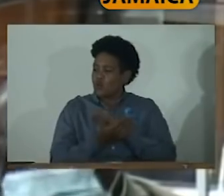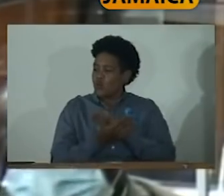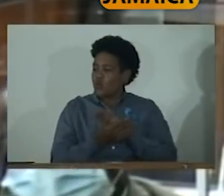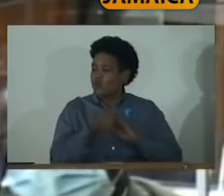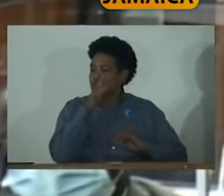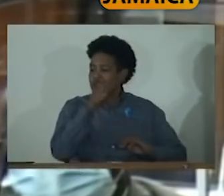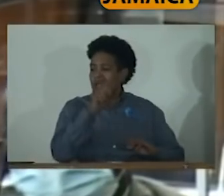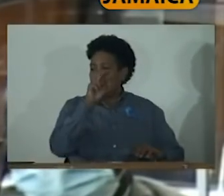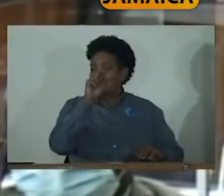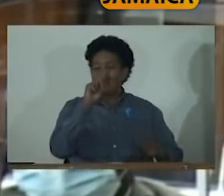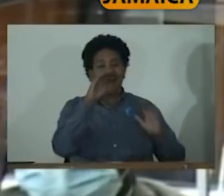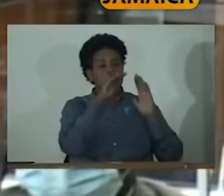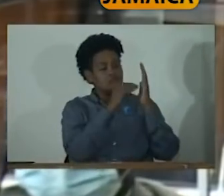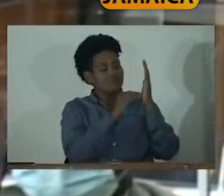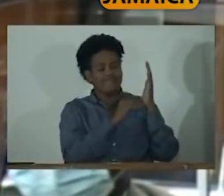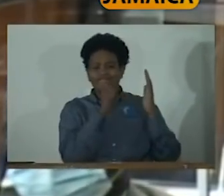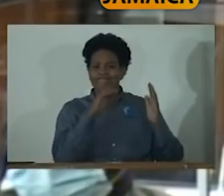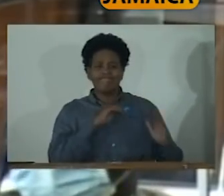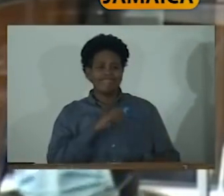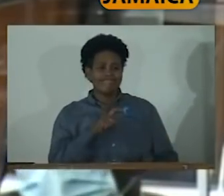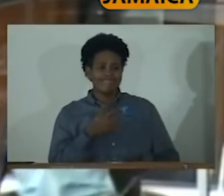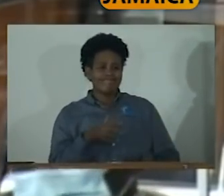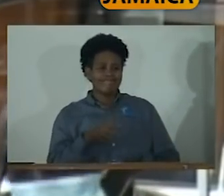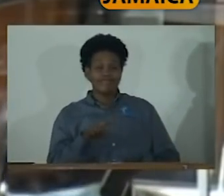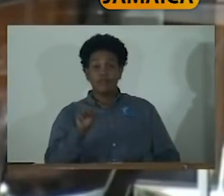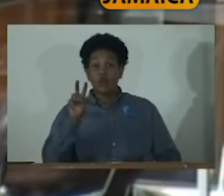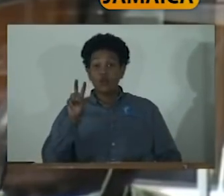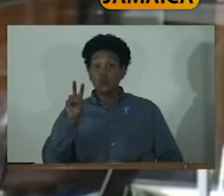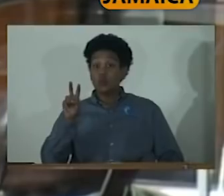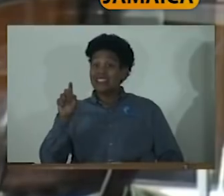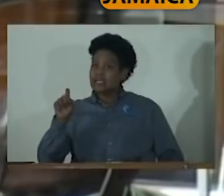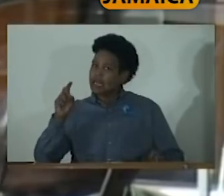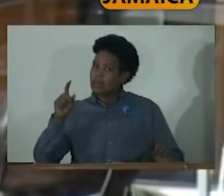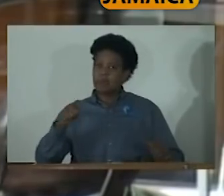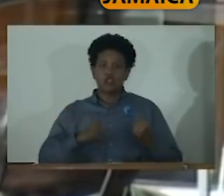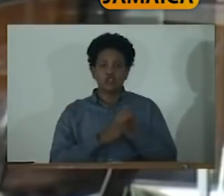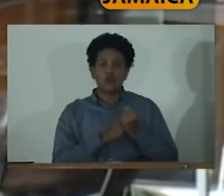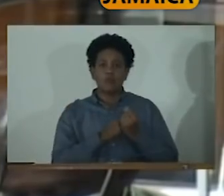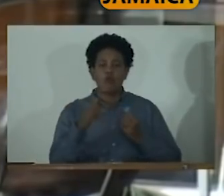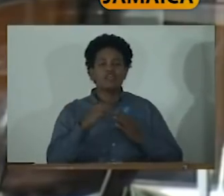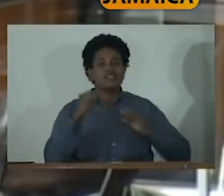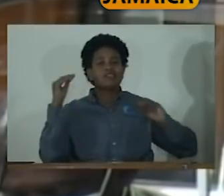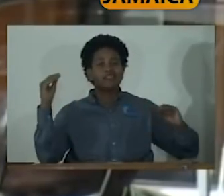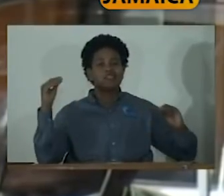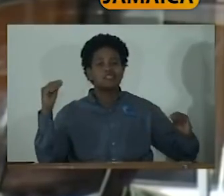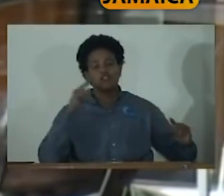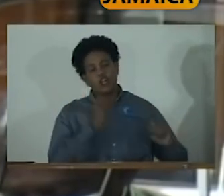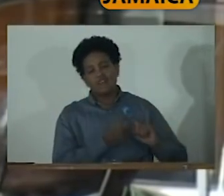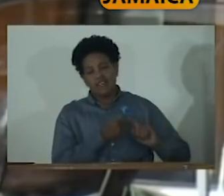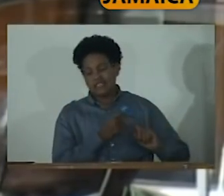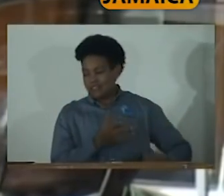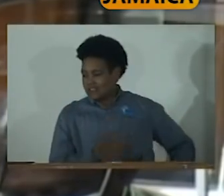that are ranked unsatisfactory and two that are ranked in need of immediate support in teacher